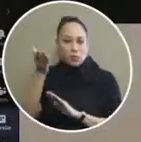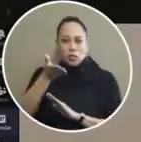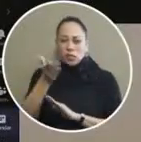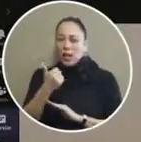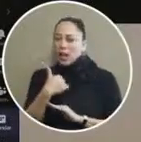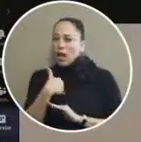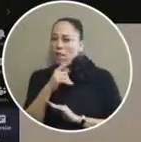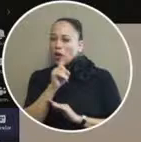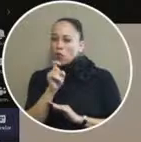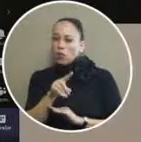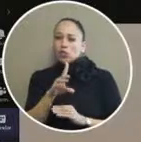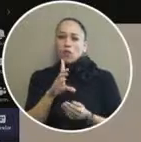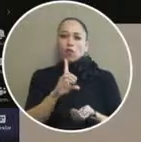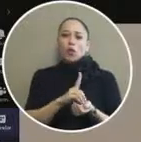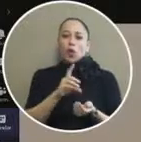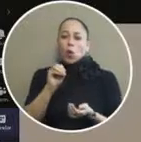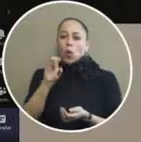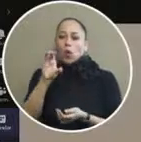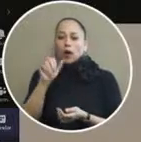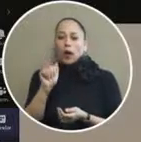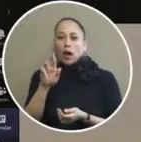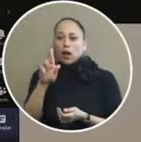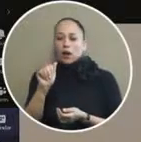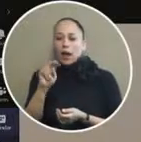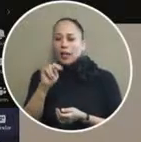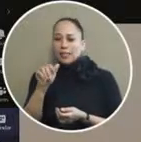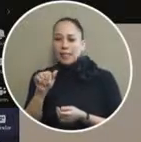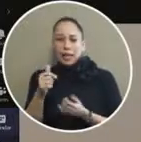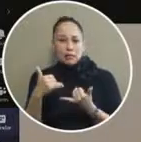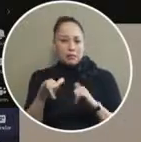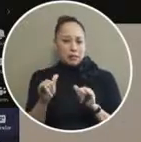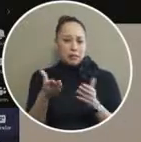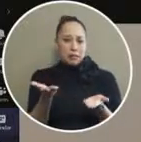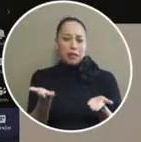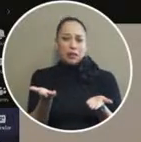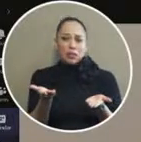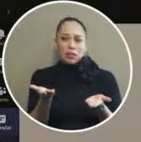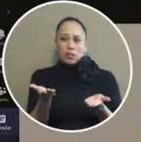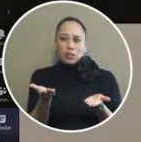have a question for Dr. O. Is he still available?